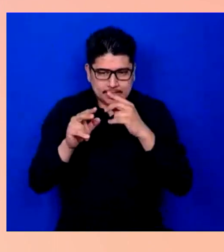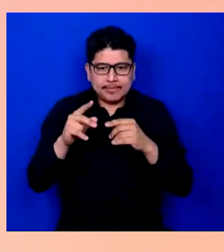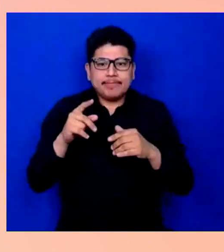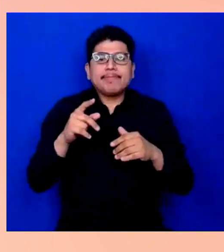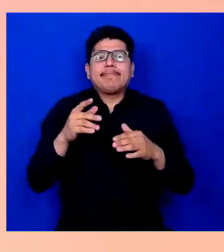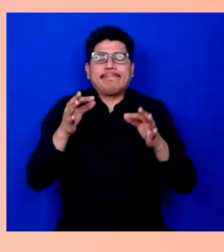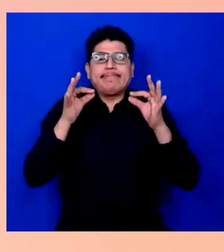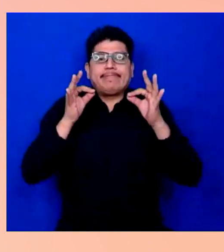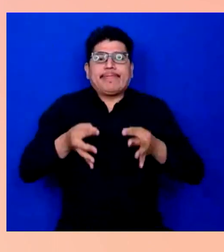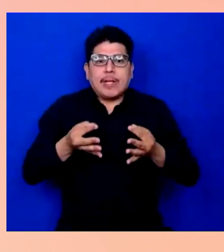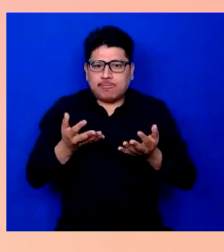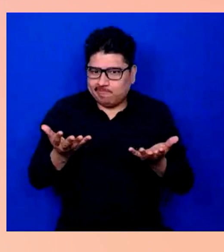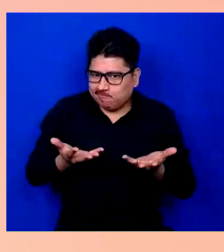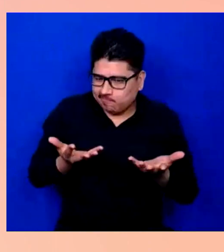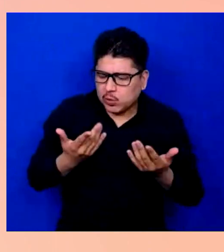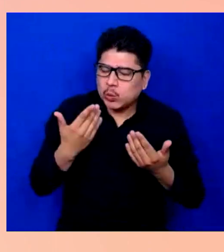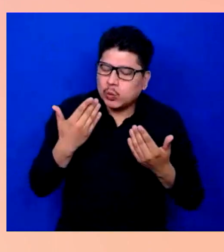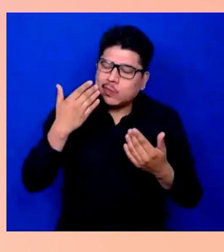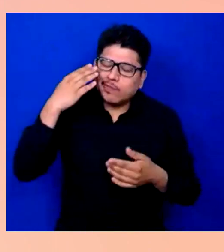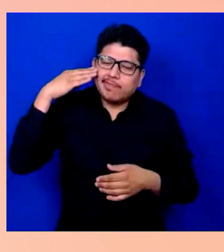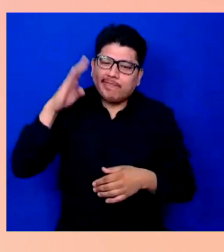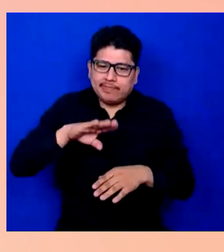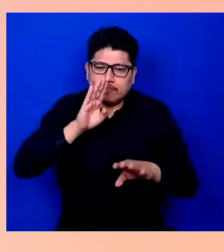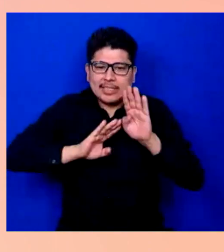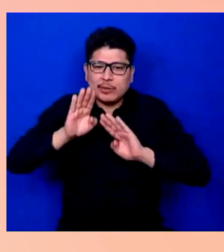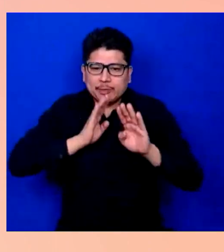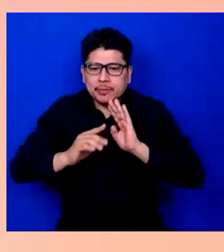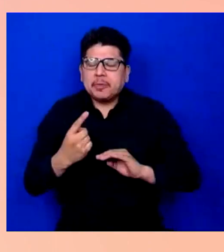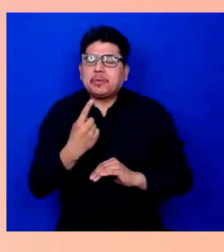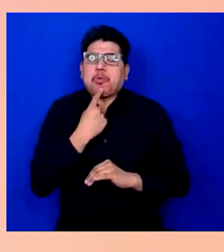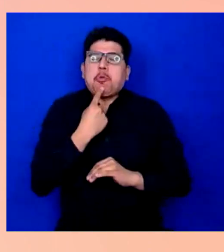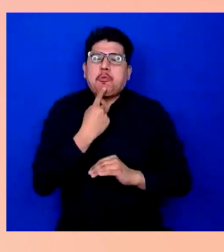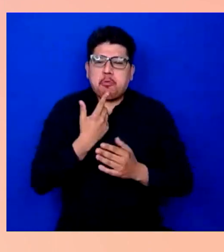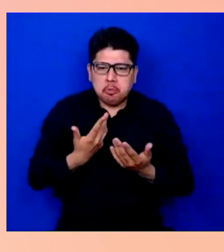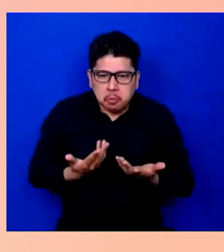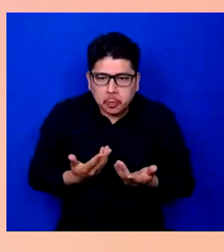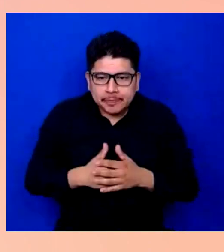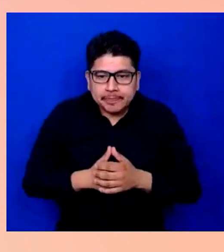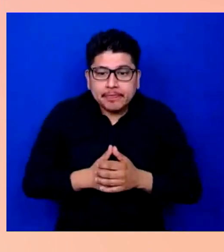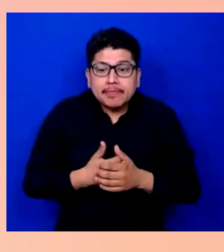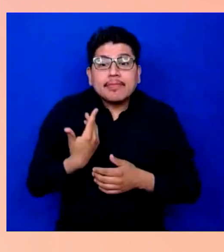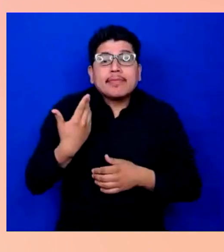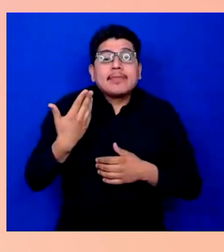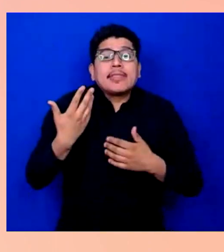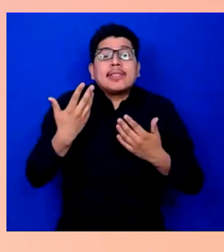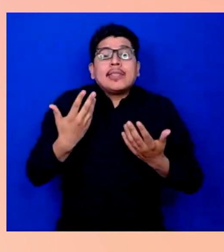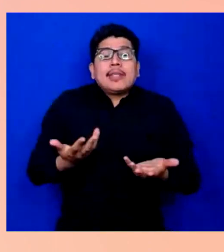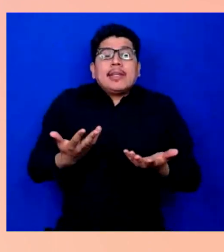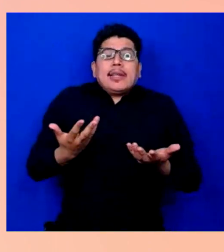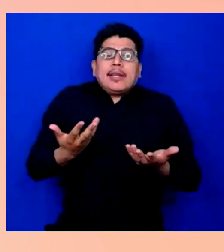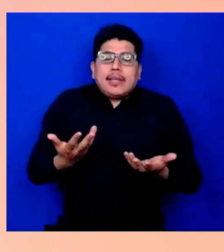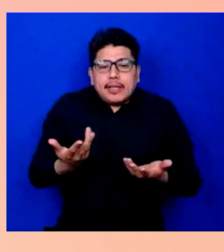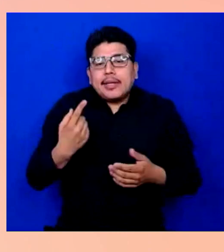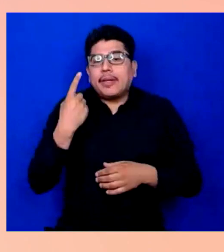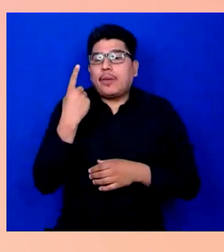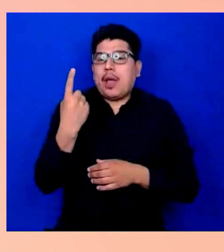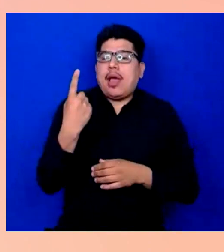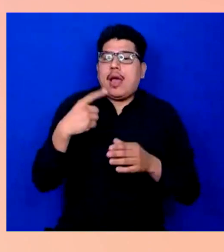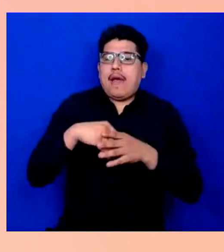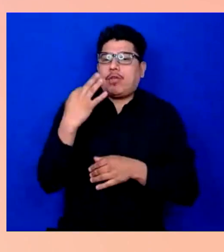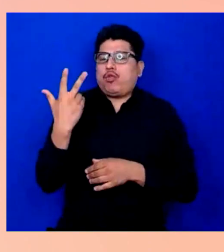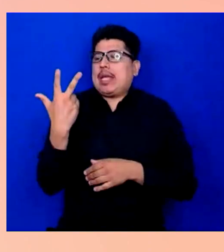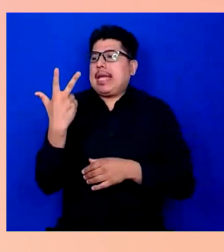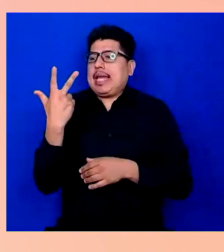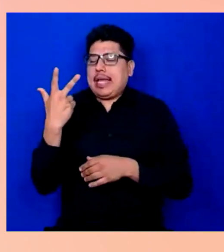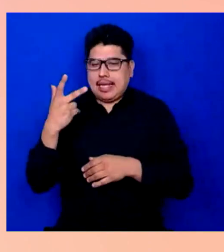frustrating and disappointing. And less than one out of three persons with disabilities